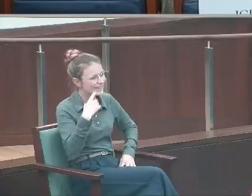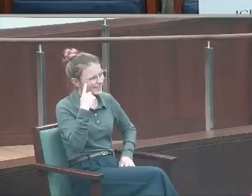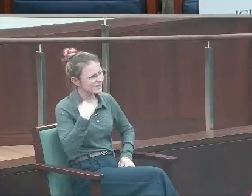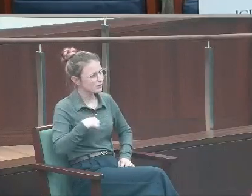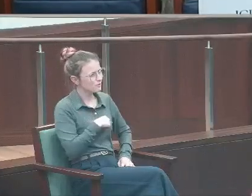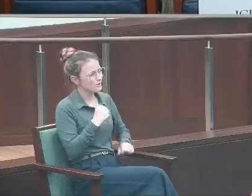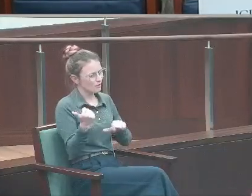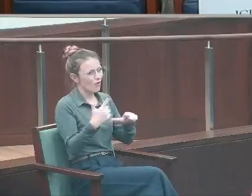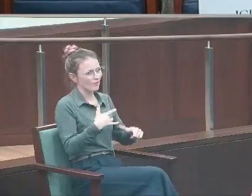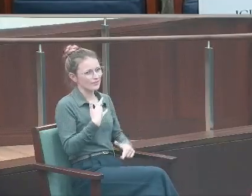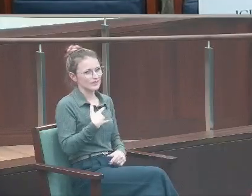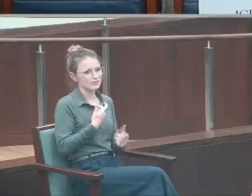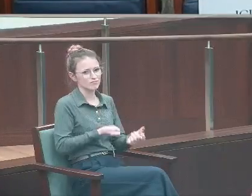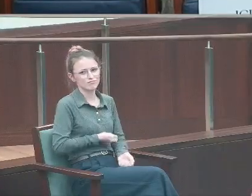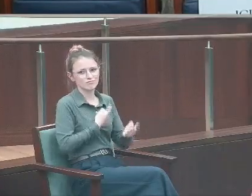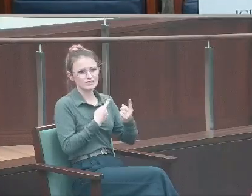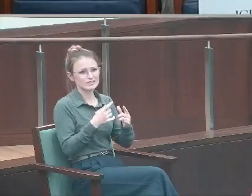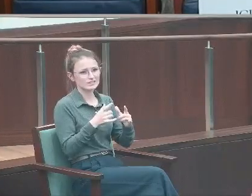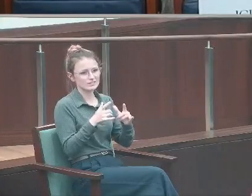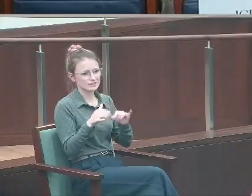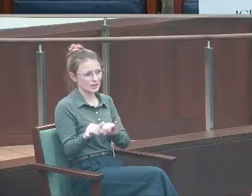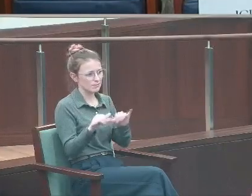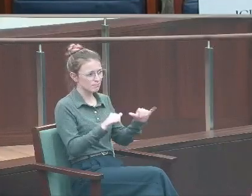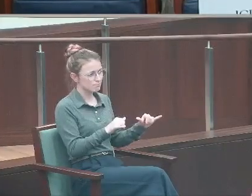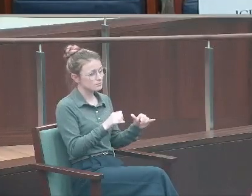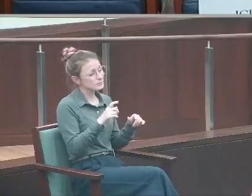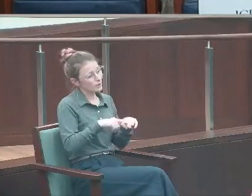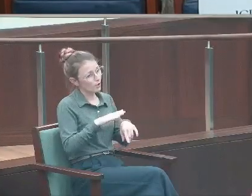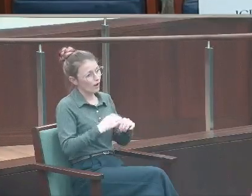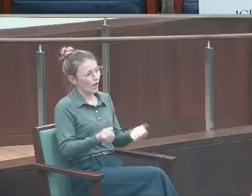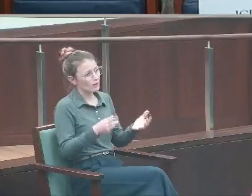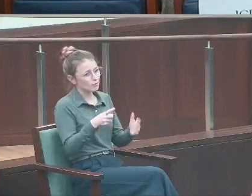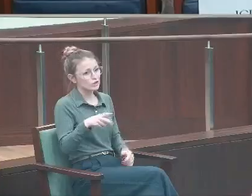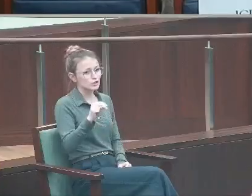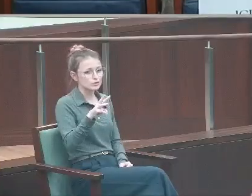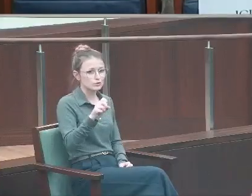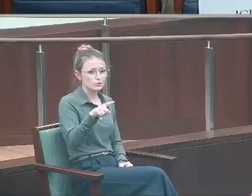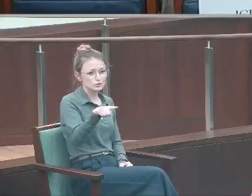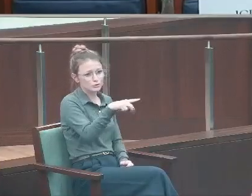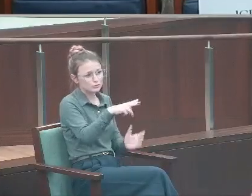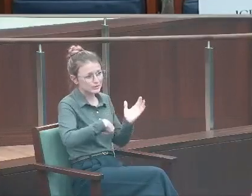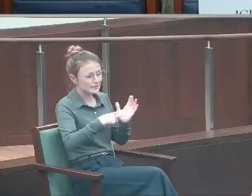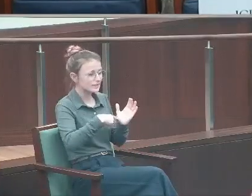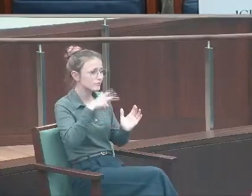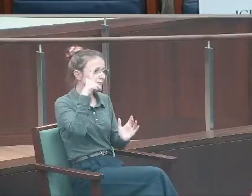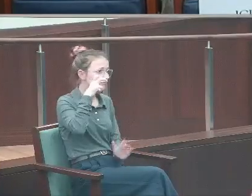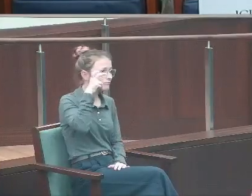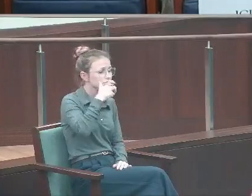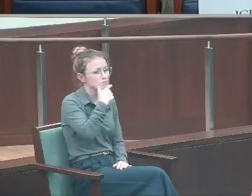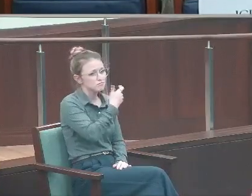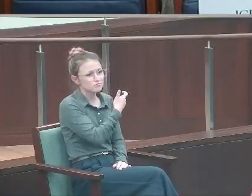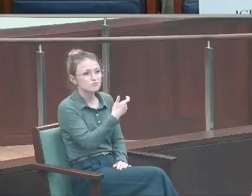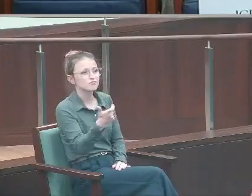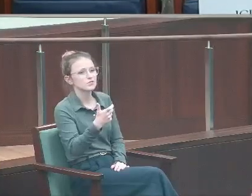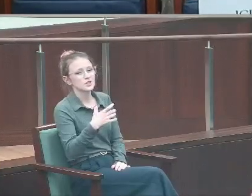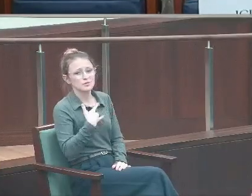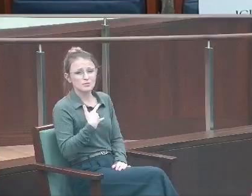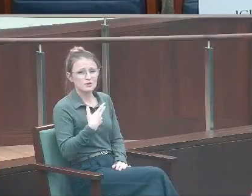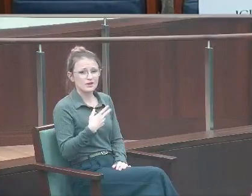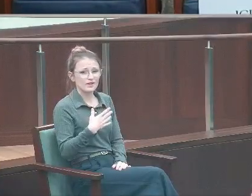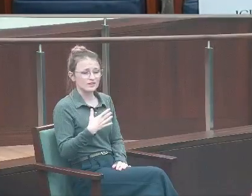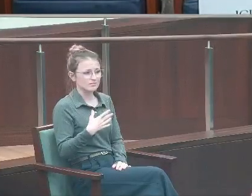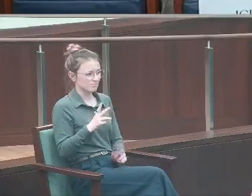that way, depending how much of the news you actually watch or read or listen to. People feel powerless and feel